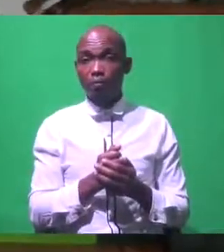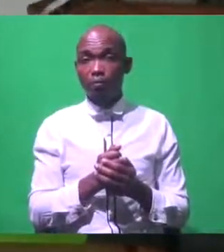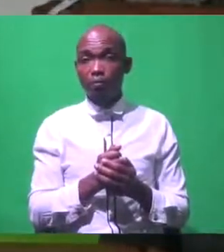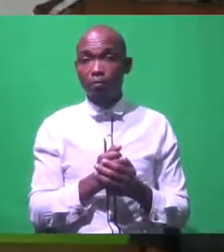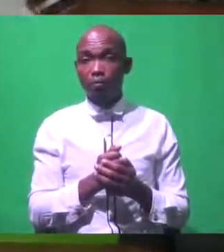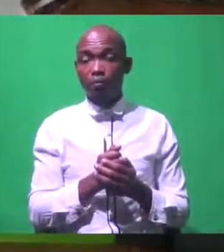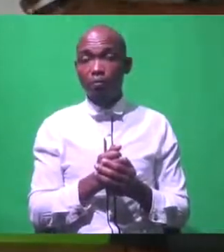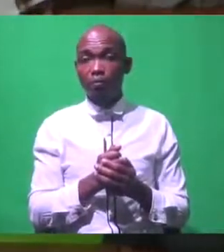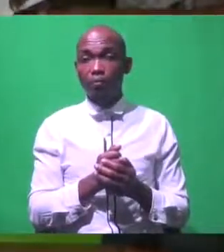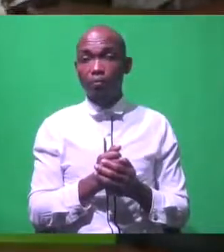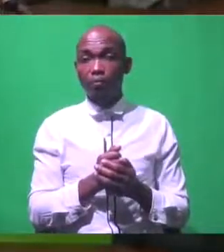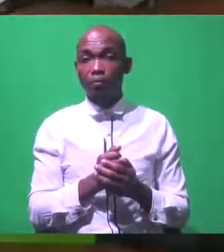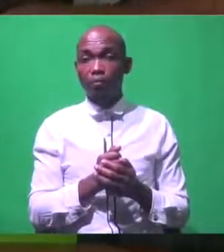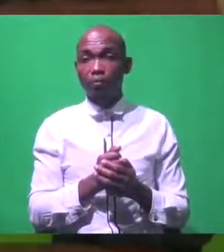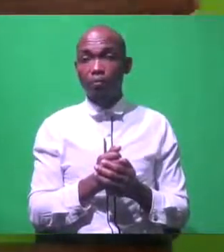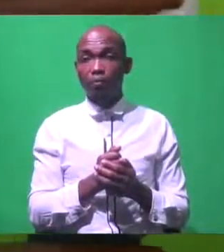Okay?